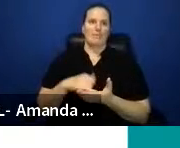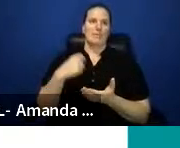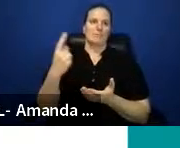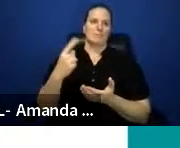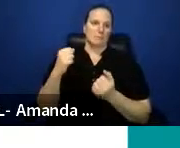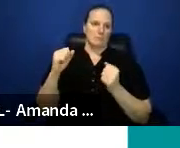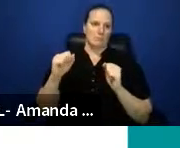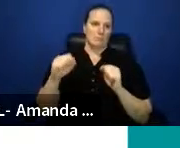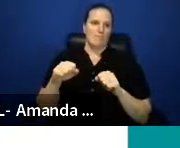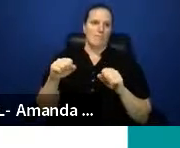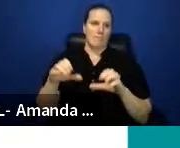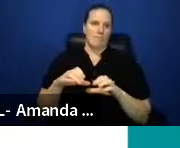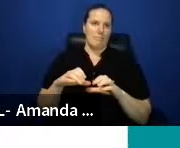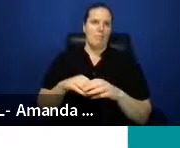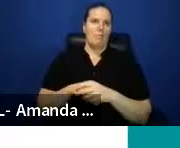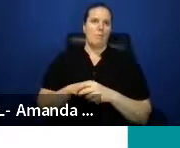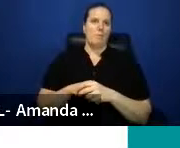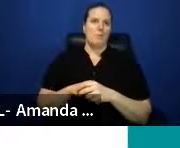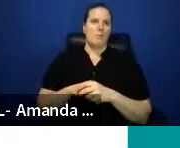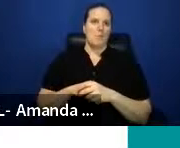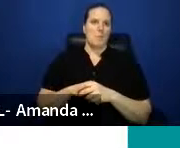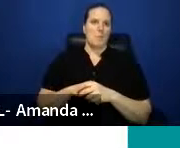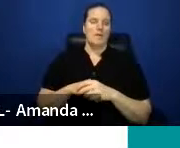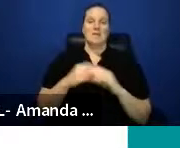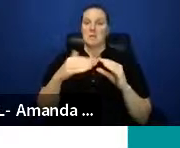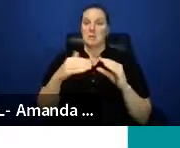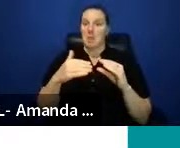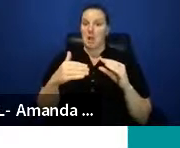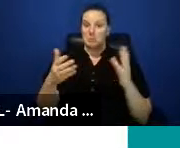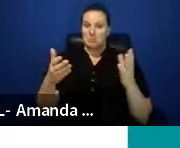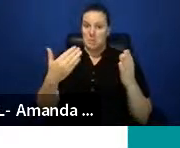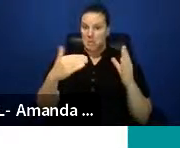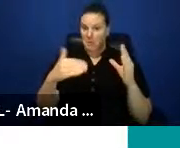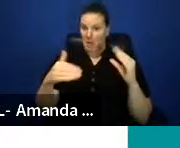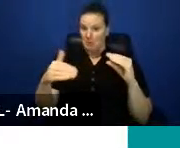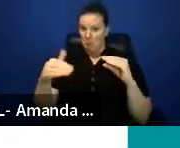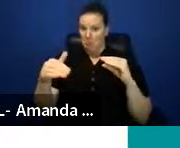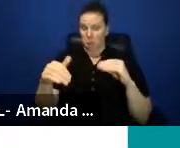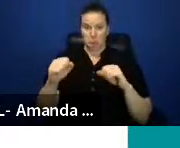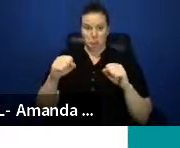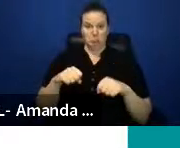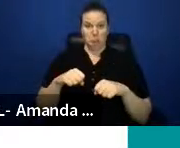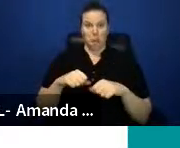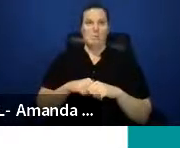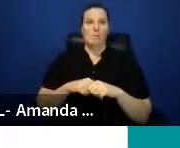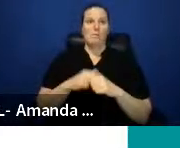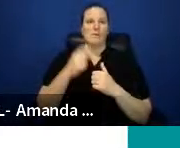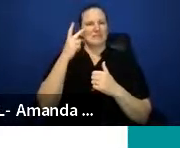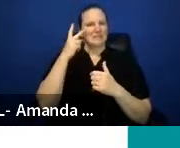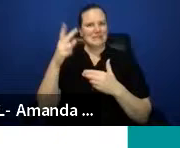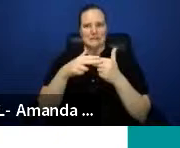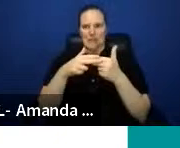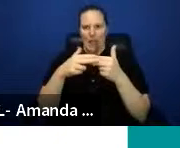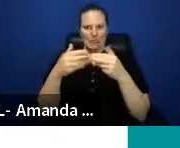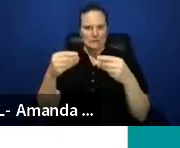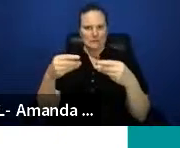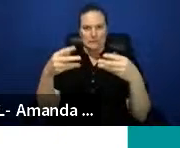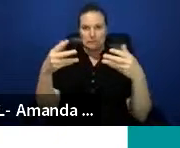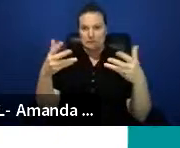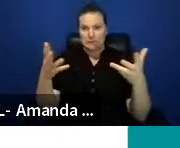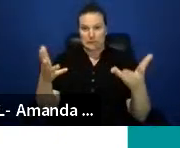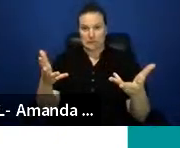do, as Emily said. We can do it by email. We can do it by via email. But we need to see the slides, and then